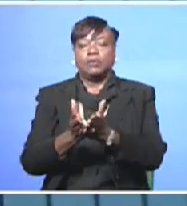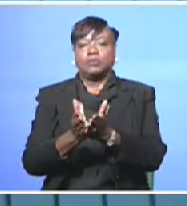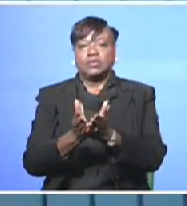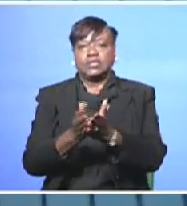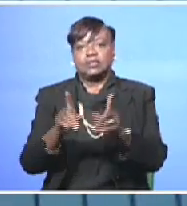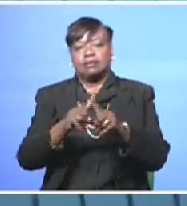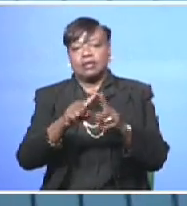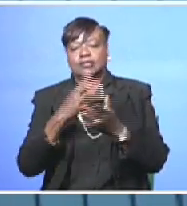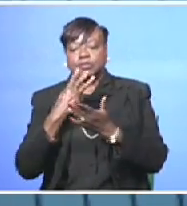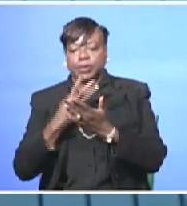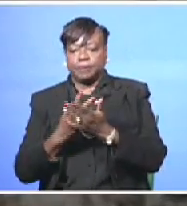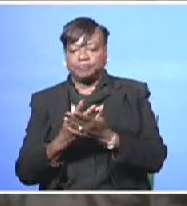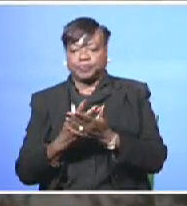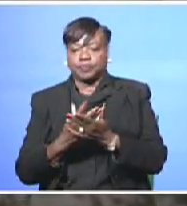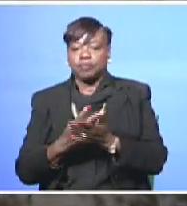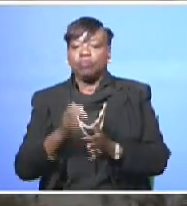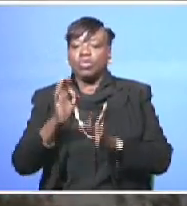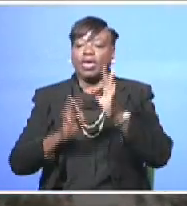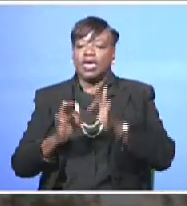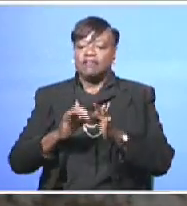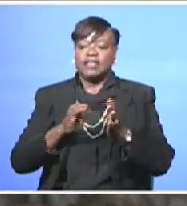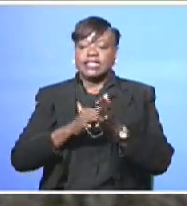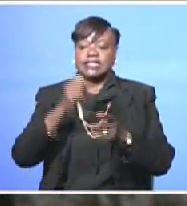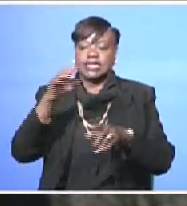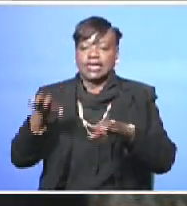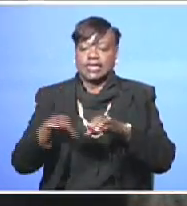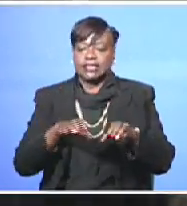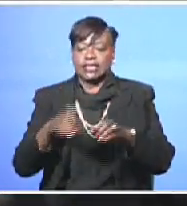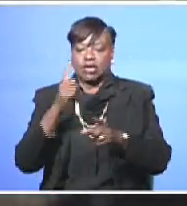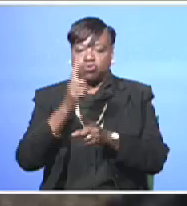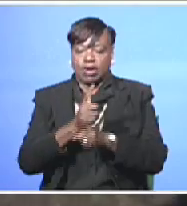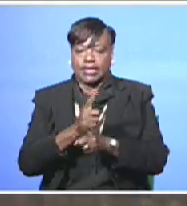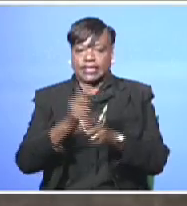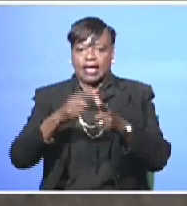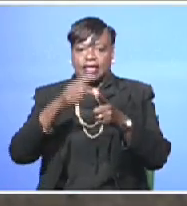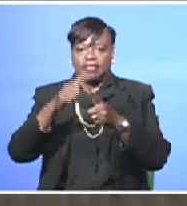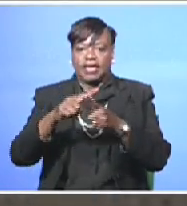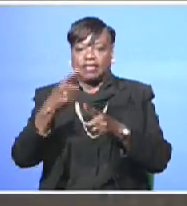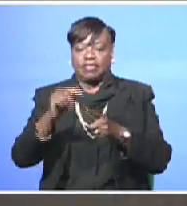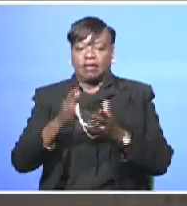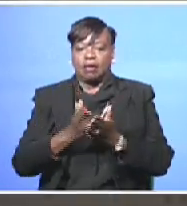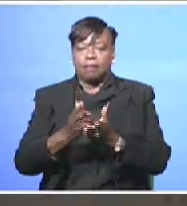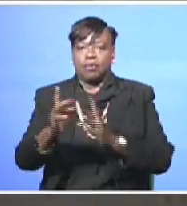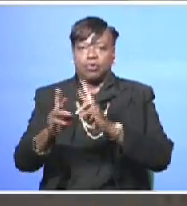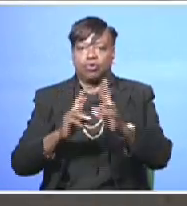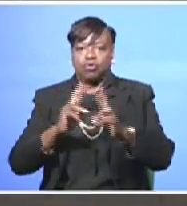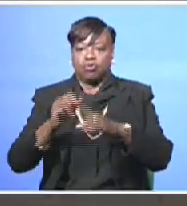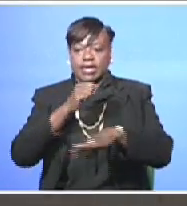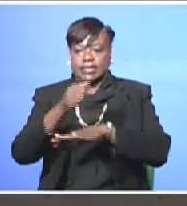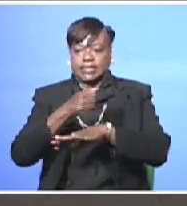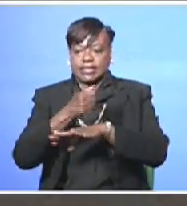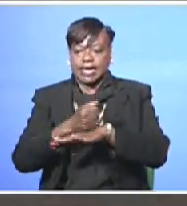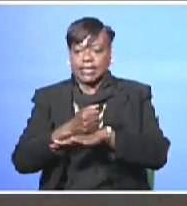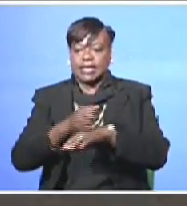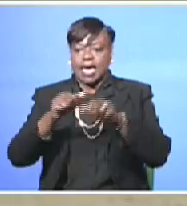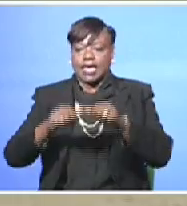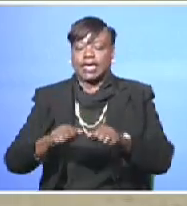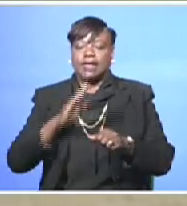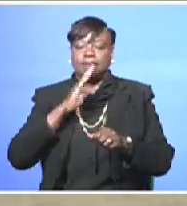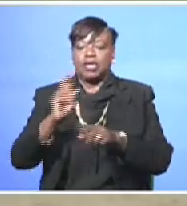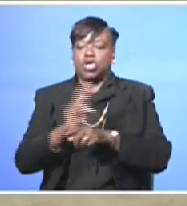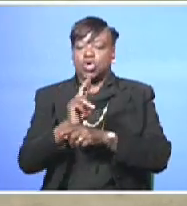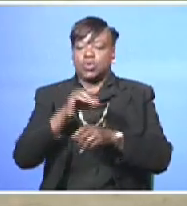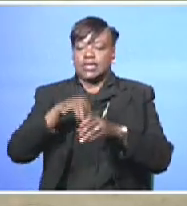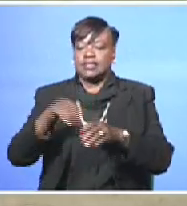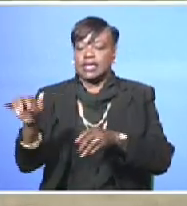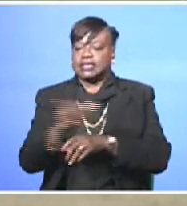that. And if it's done properly, then the regatta site and the homecoming site can be used in that same area. From